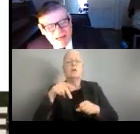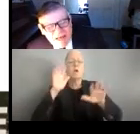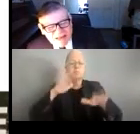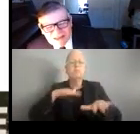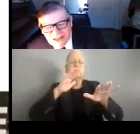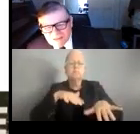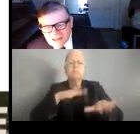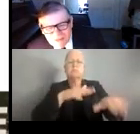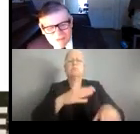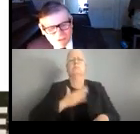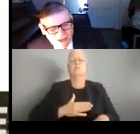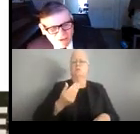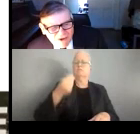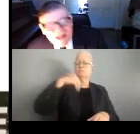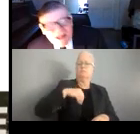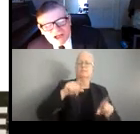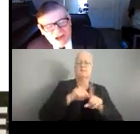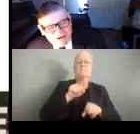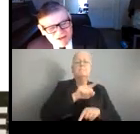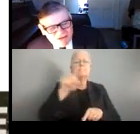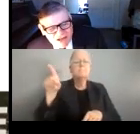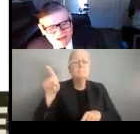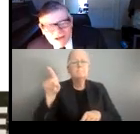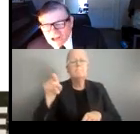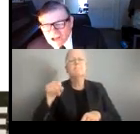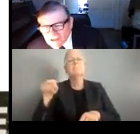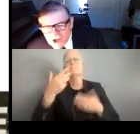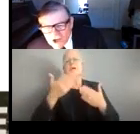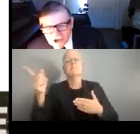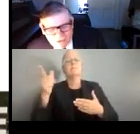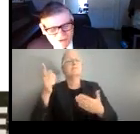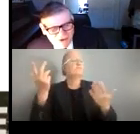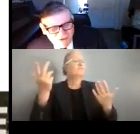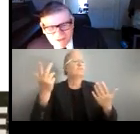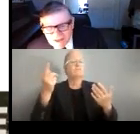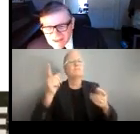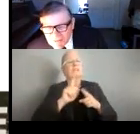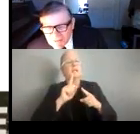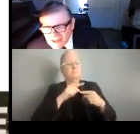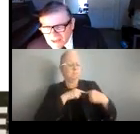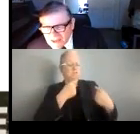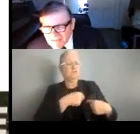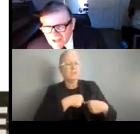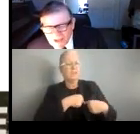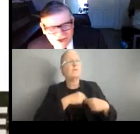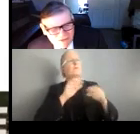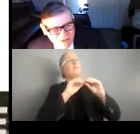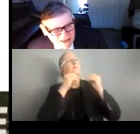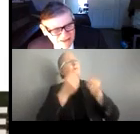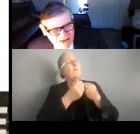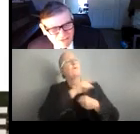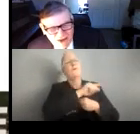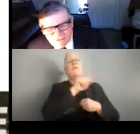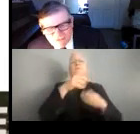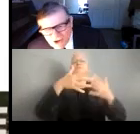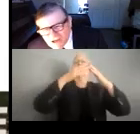be paid the same as other people, where they were in charity-run sheltered workshops and often being exploited. They felt they should be paid the